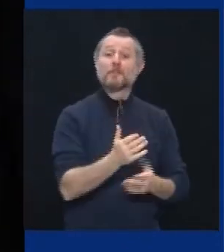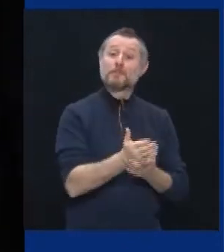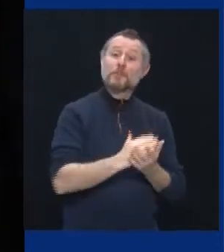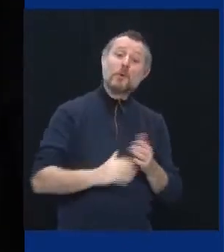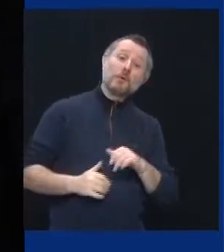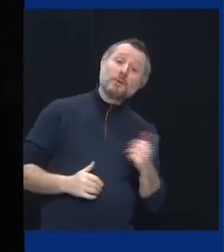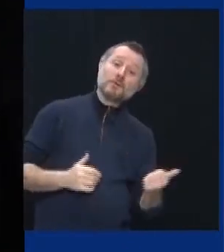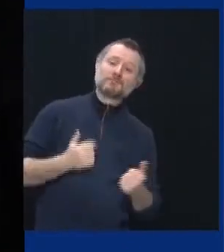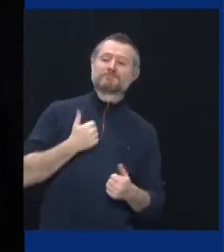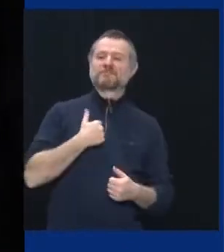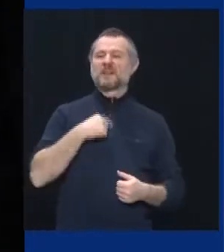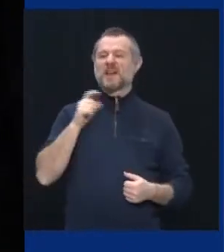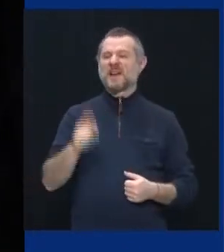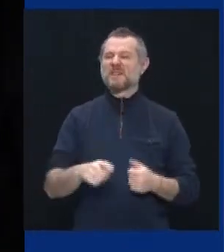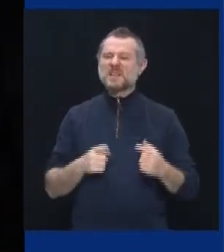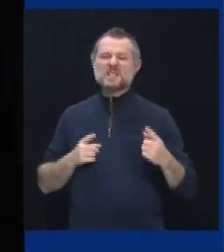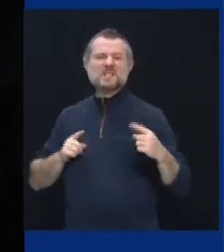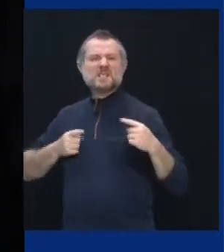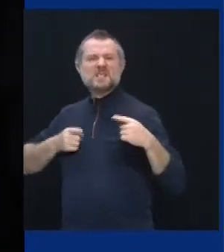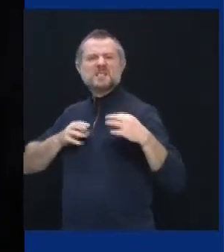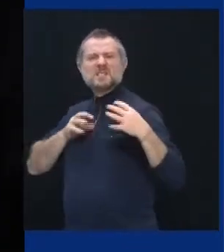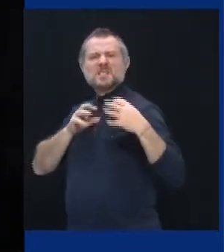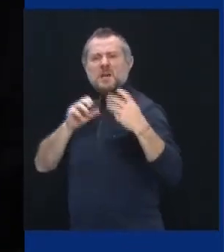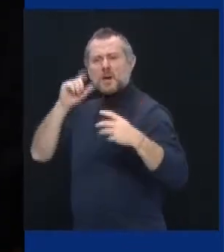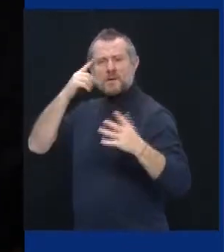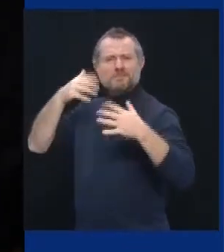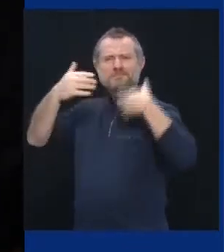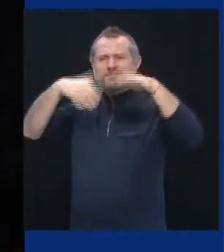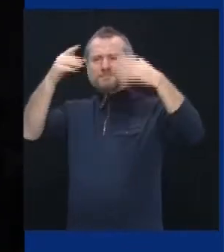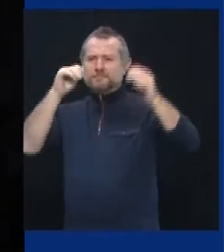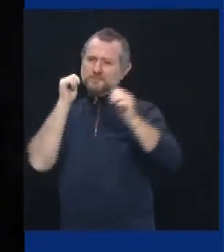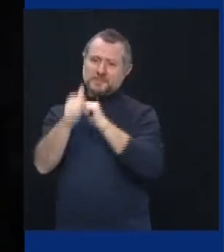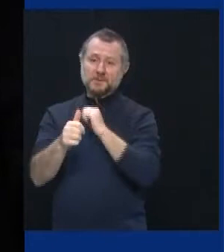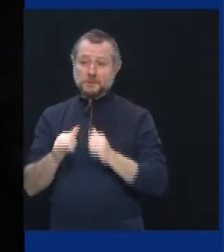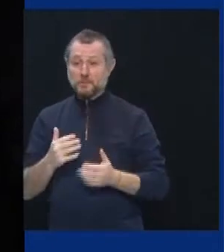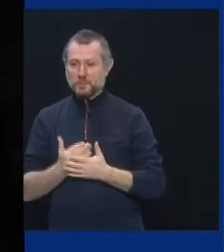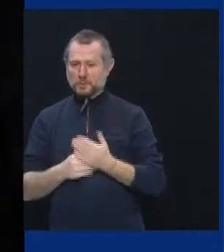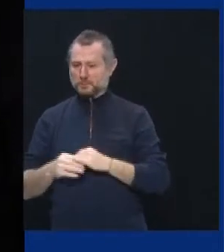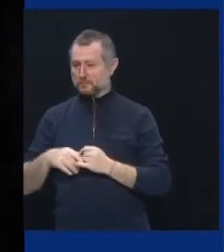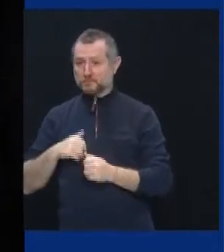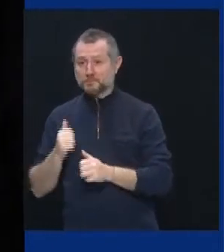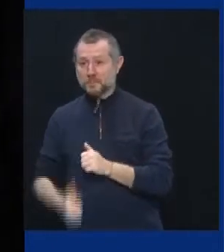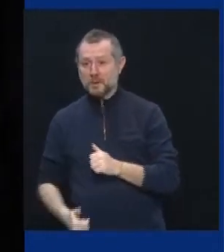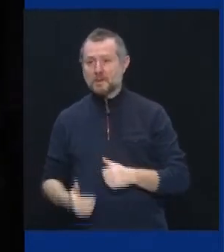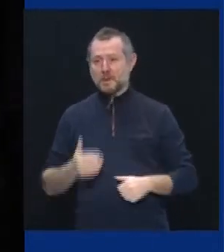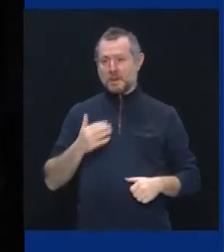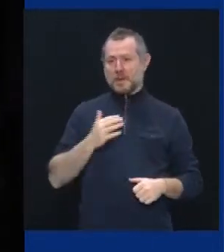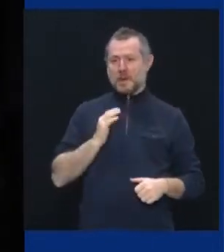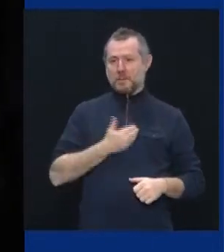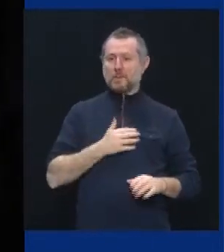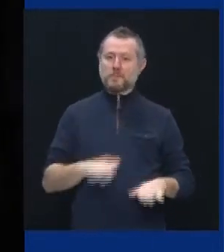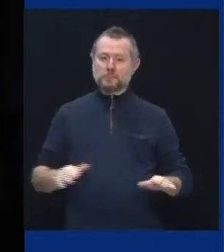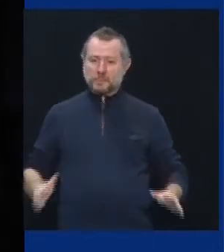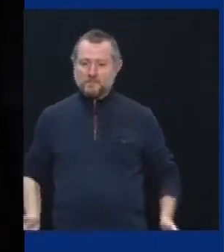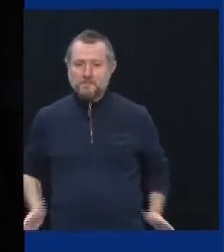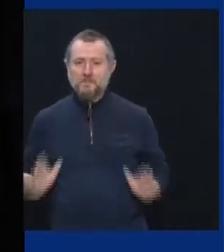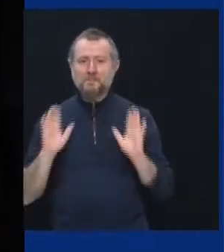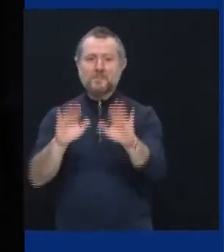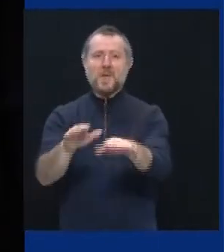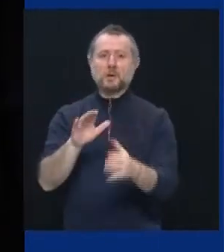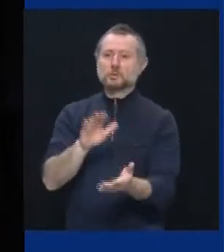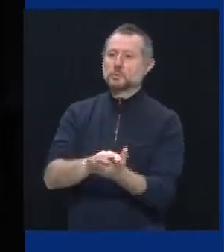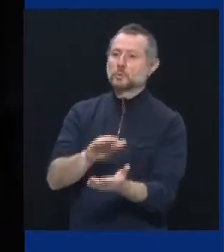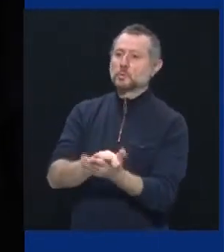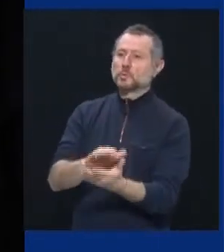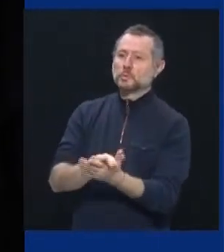done. To get my budget passed so my children can get back to school. That's what we are talking about